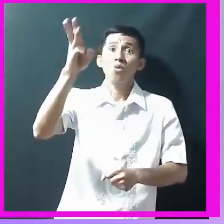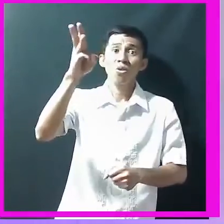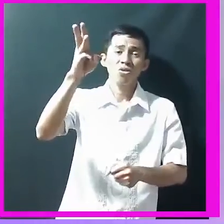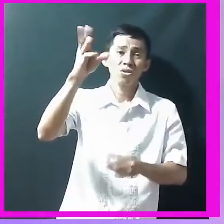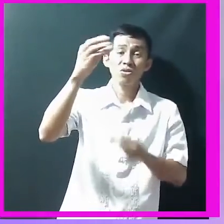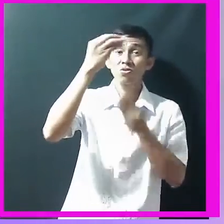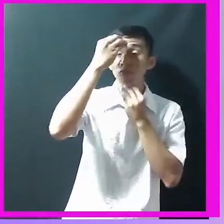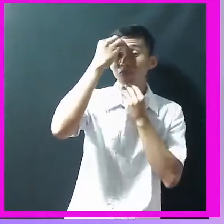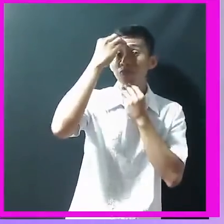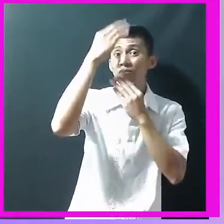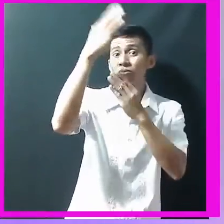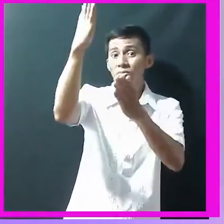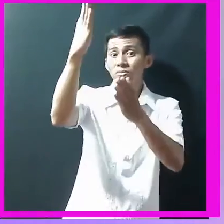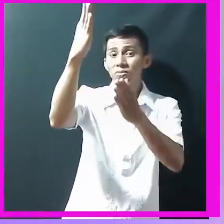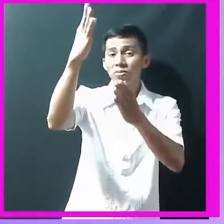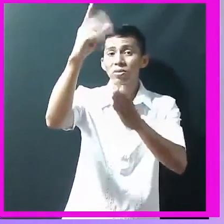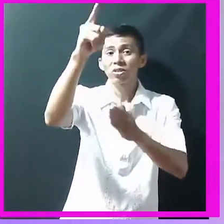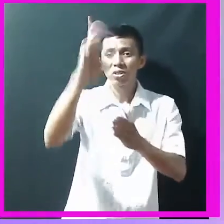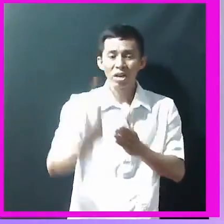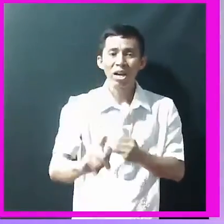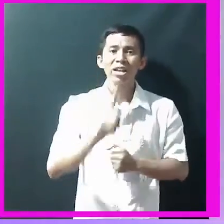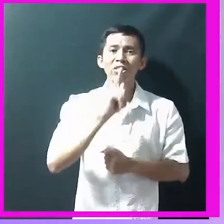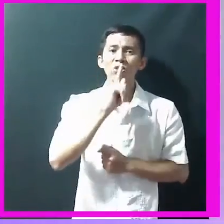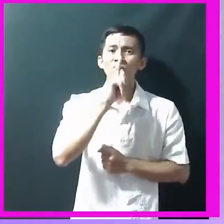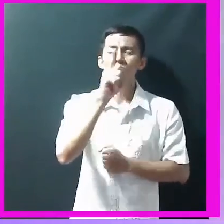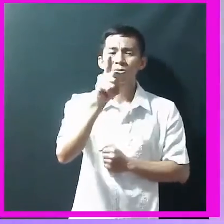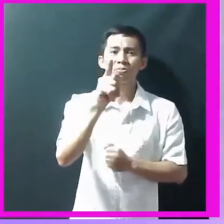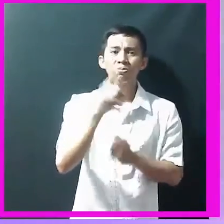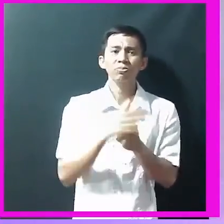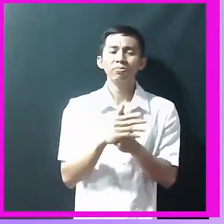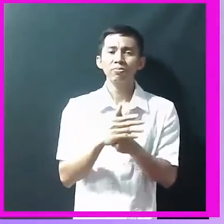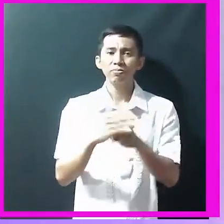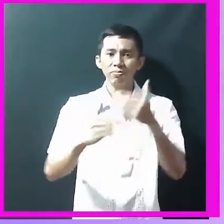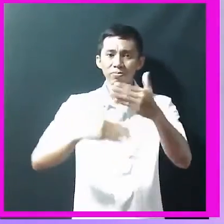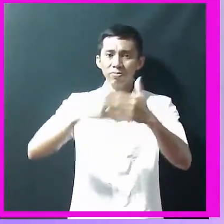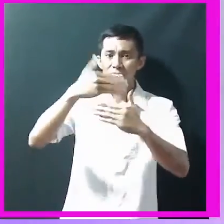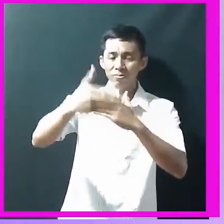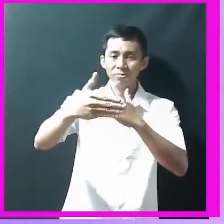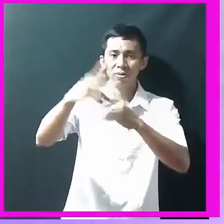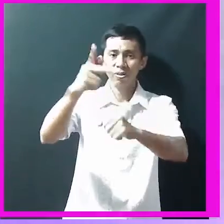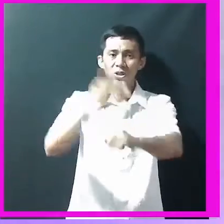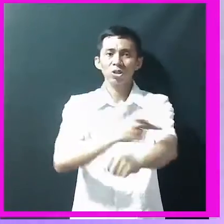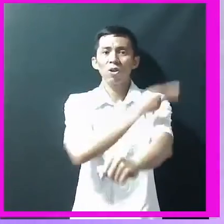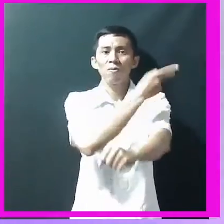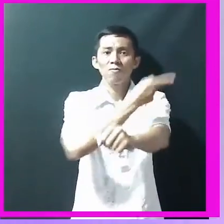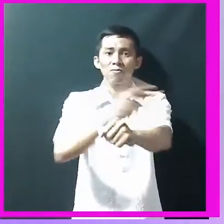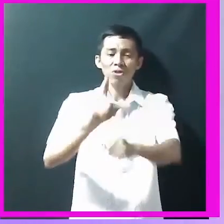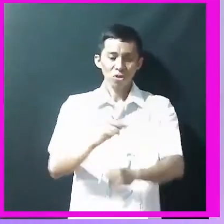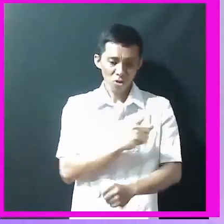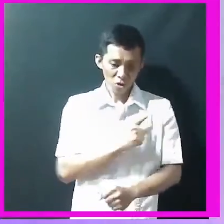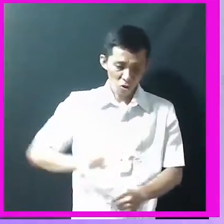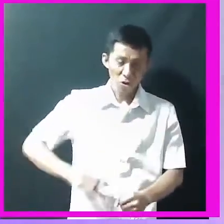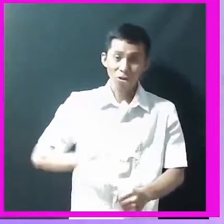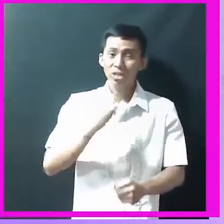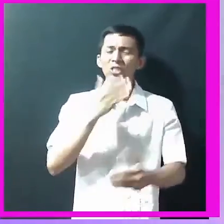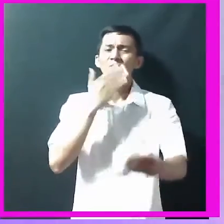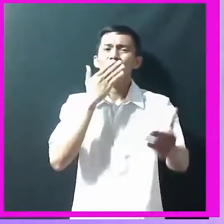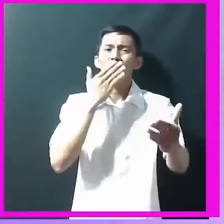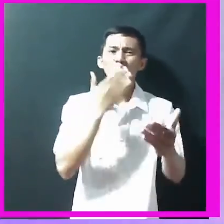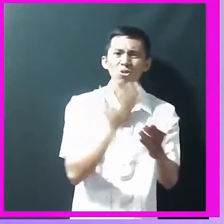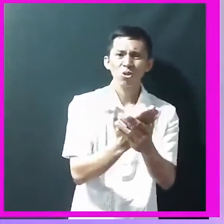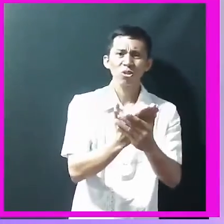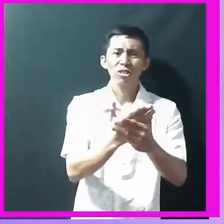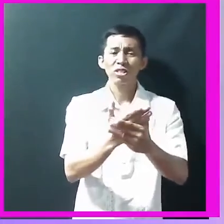in thy truth. Psalm 100 verses number 5, the Lord is good, his mercy